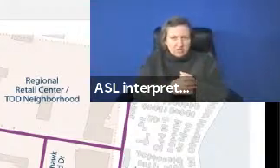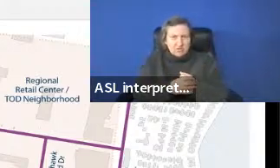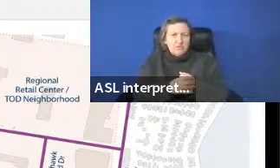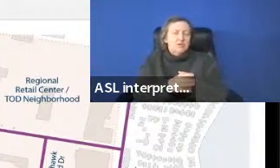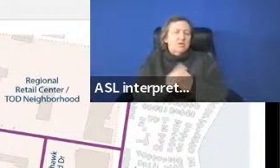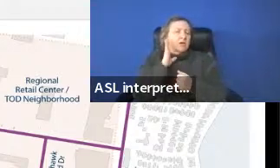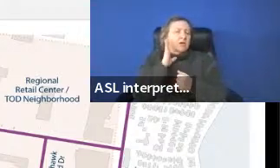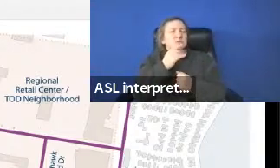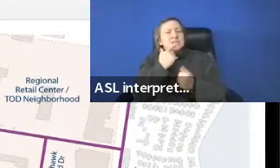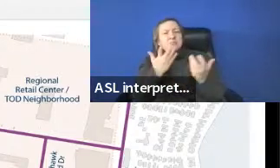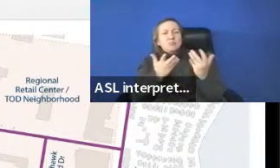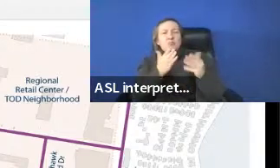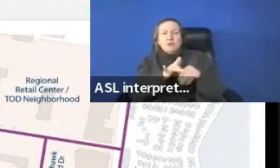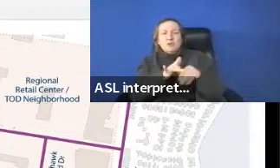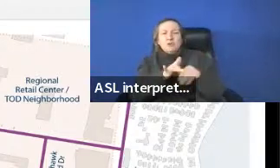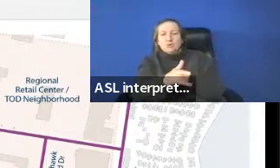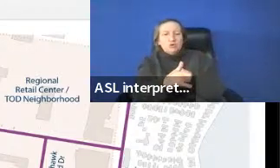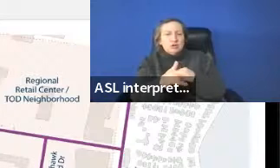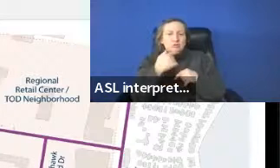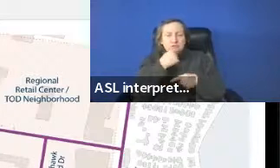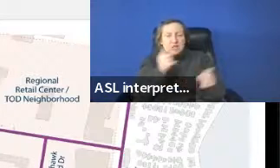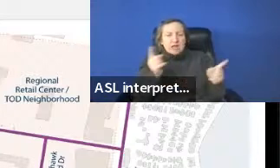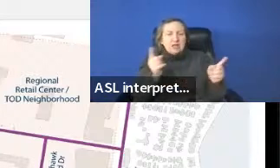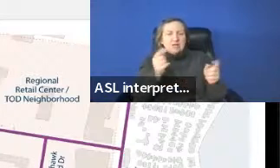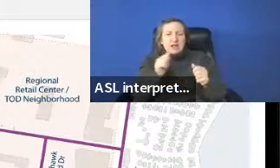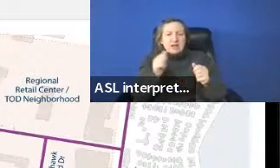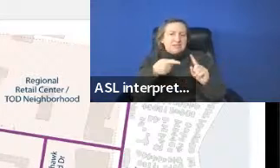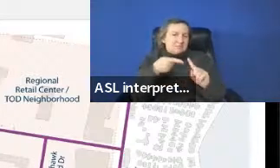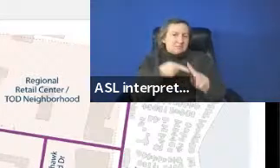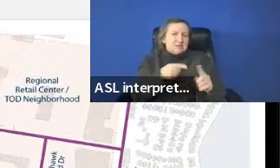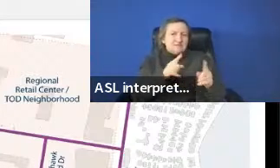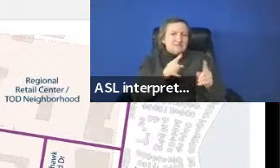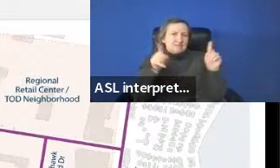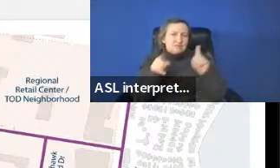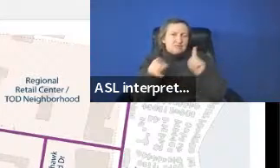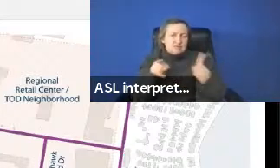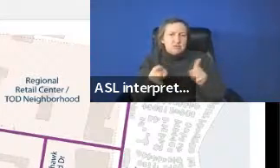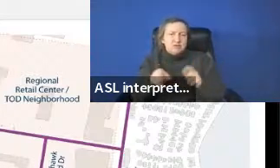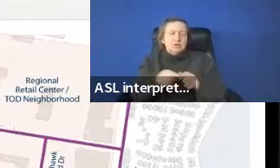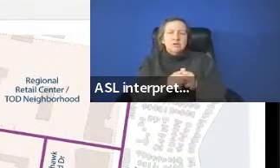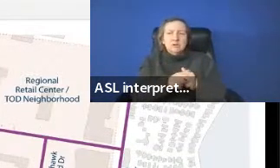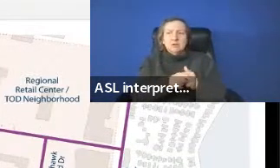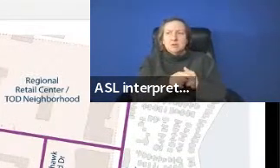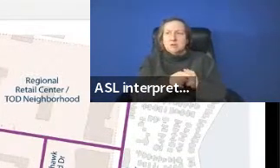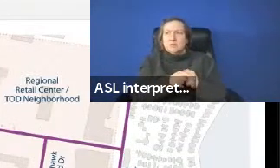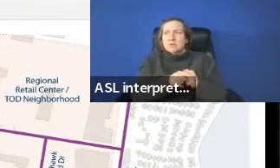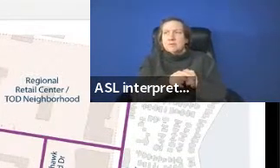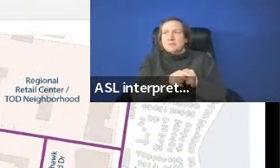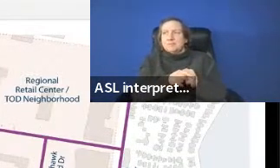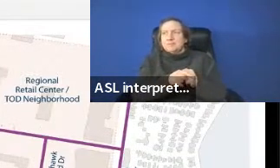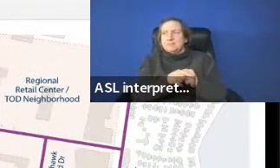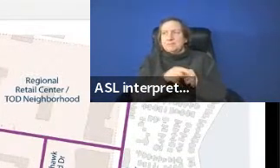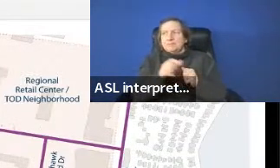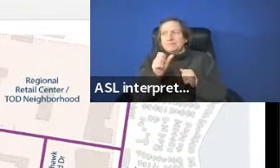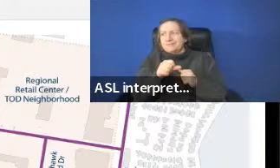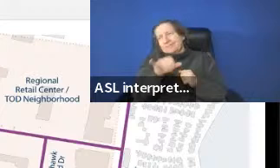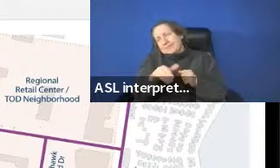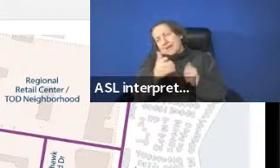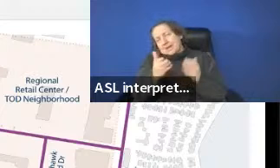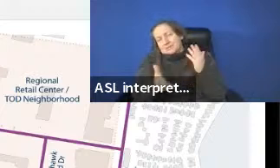would say it's probably too early to tell you any significant difference. That's